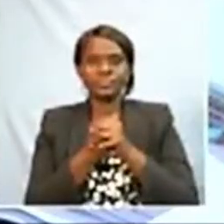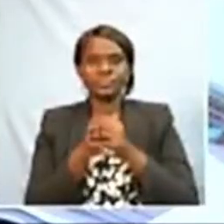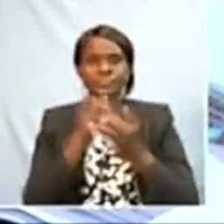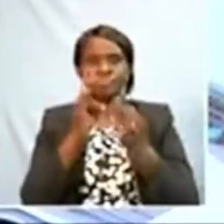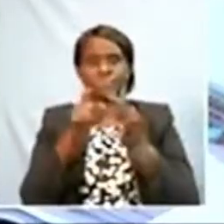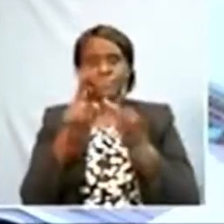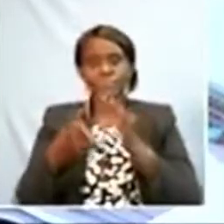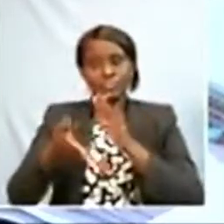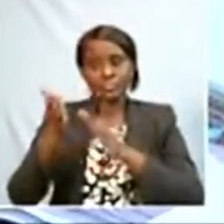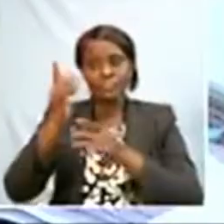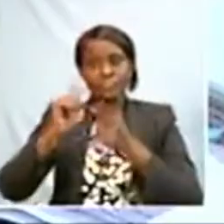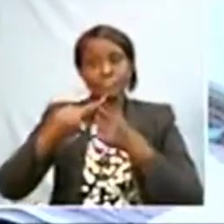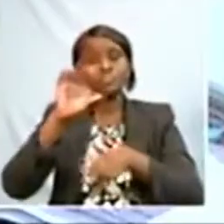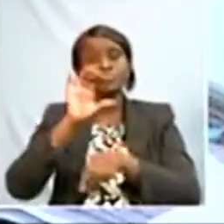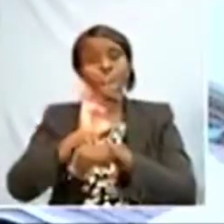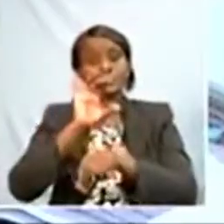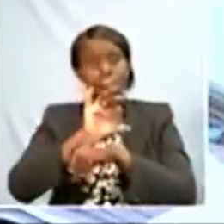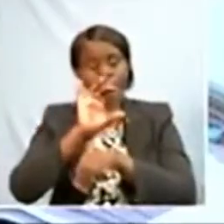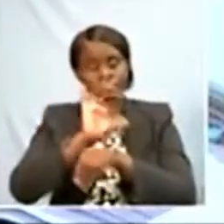If you go to church,